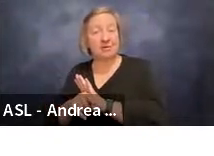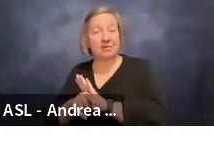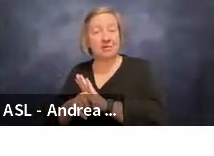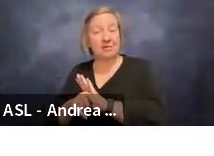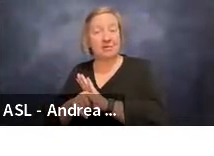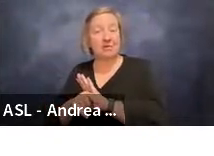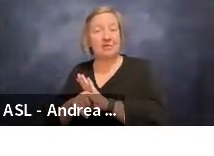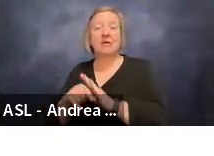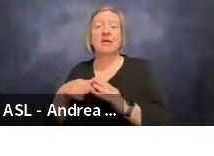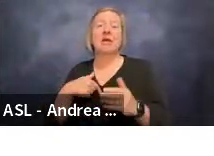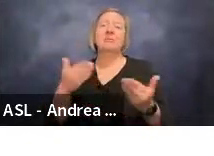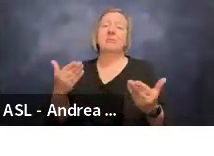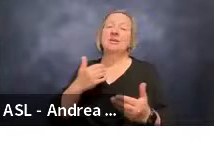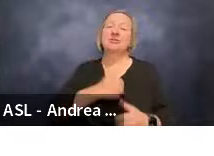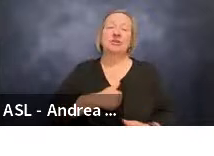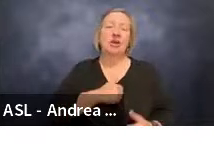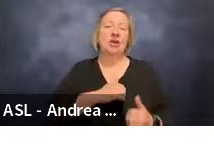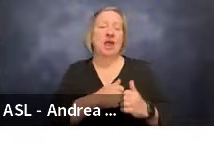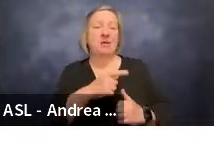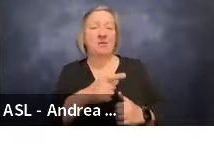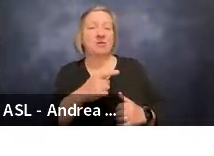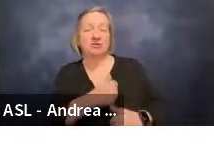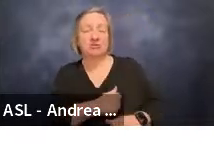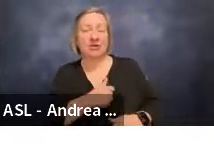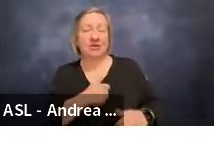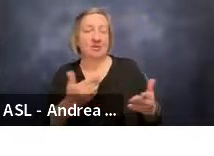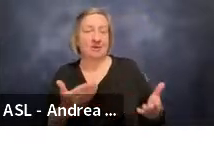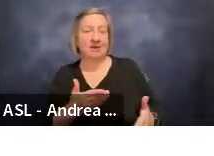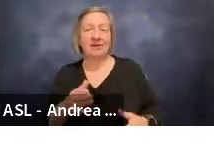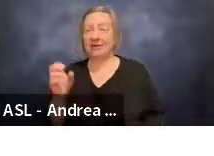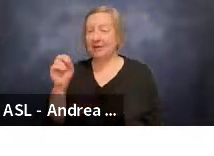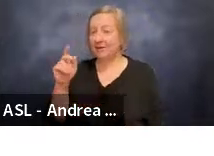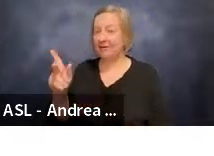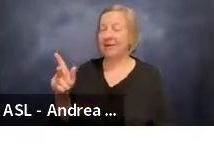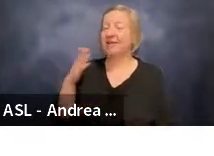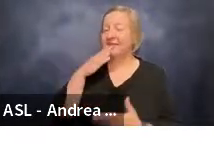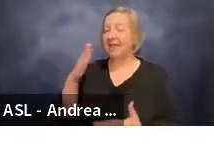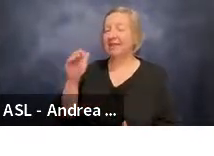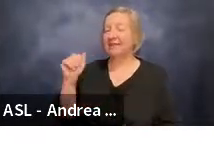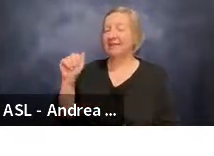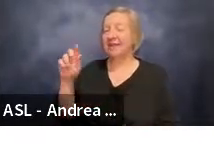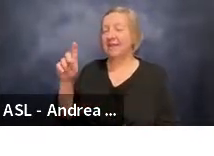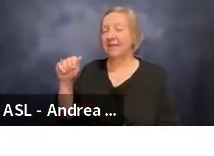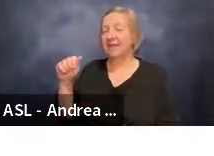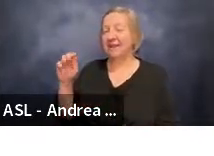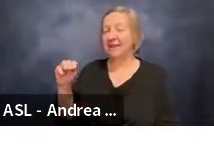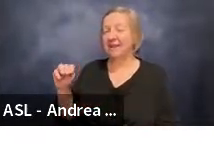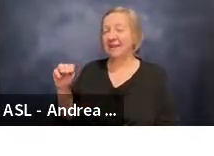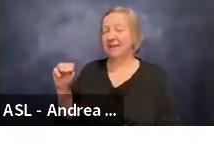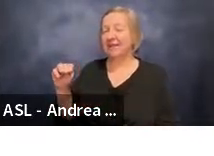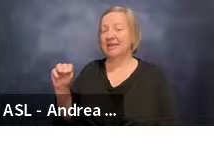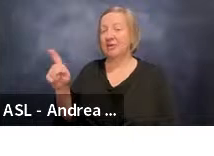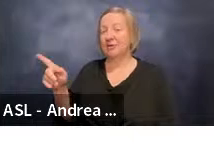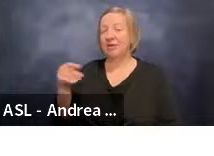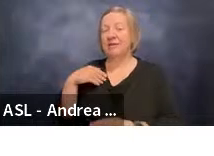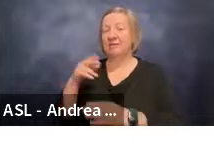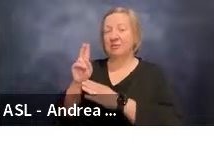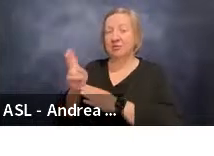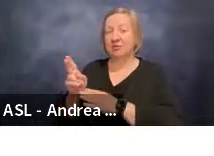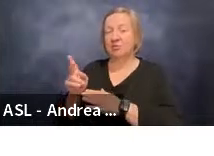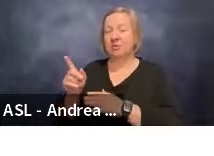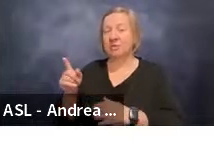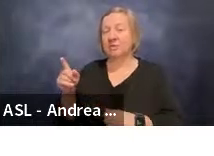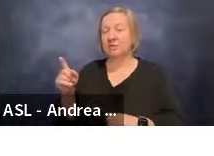Yeah, I'm here. Sorry, how are you? Sorry, I'm here. Okay, thanks, Adam. So you have I'm 2 here. How are minutes. you? Good. If you